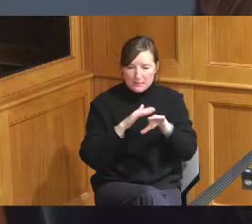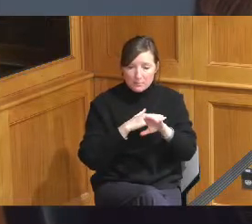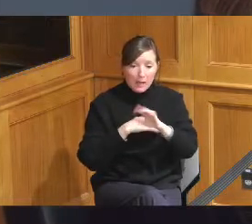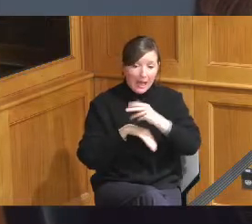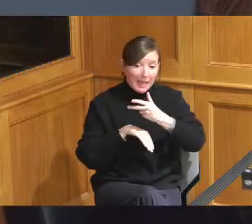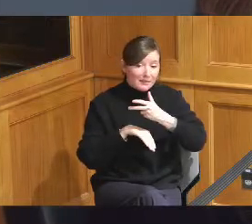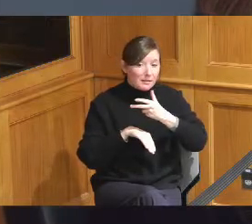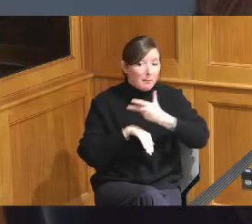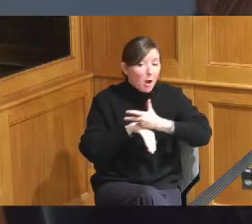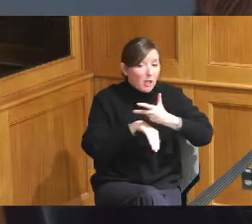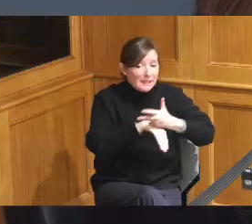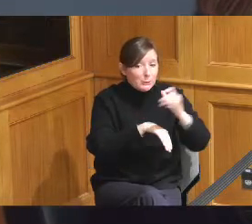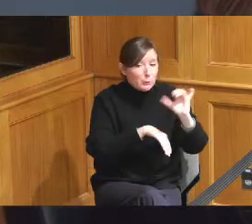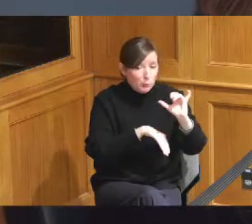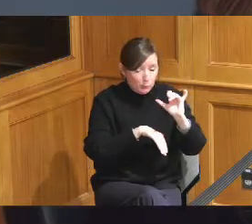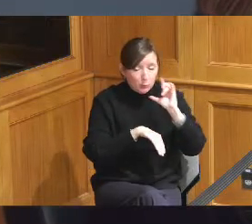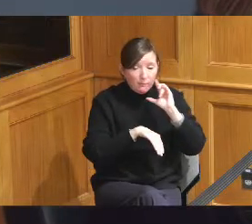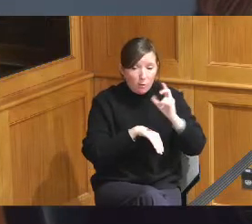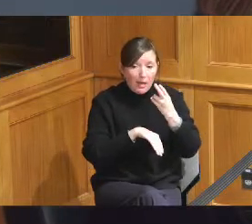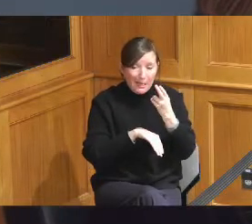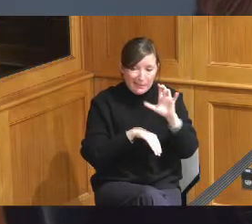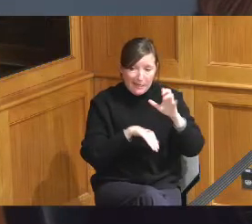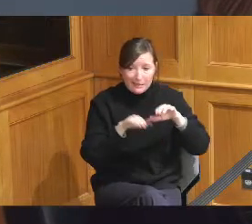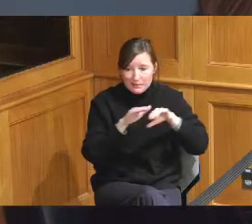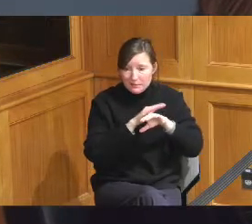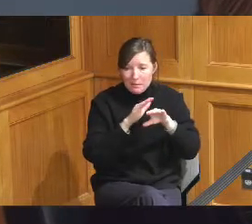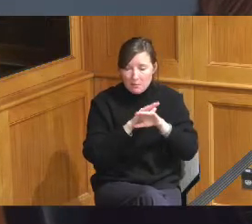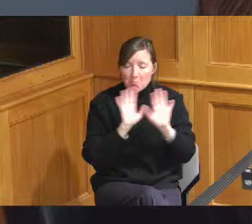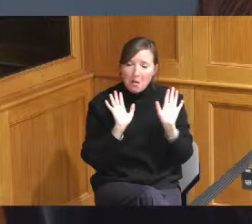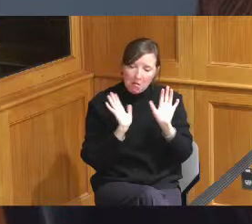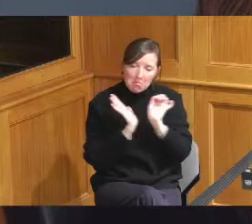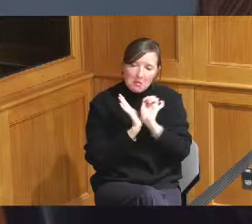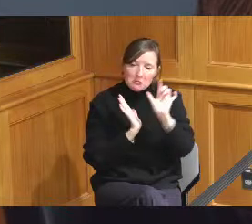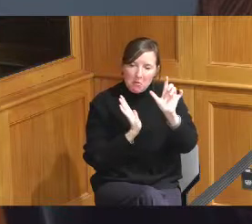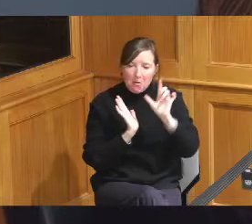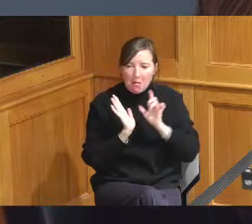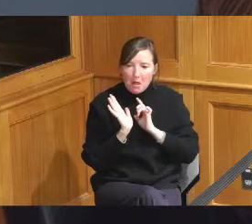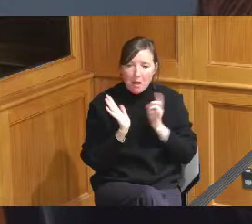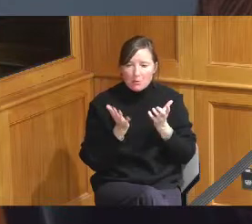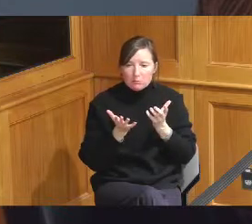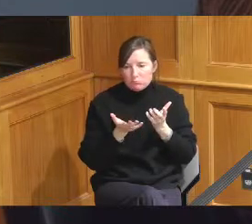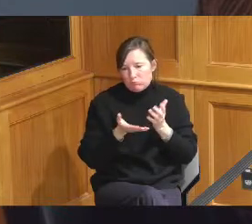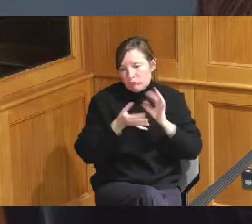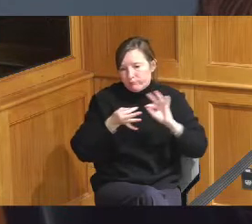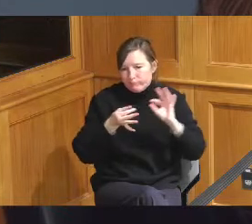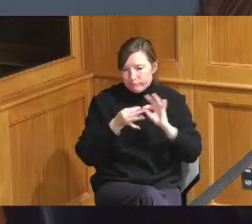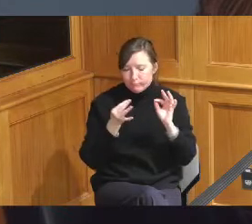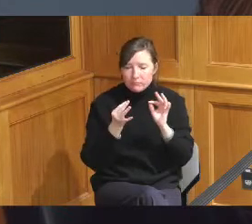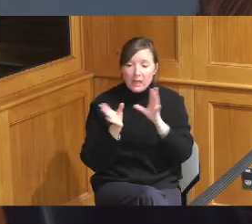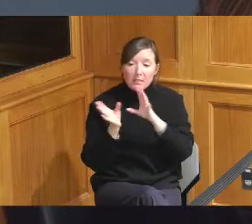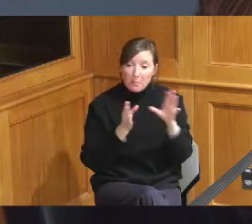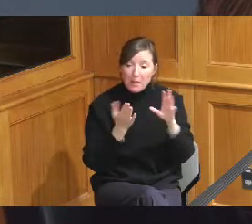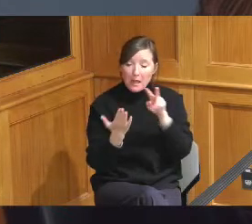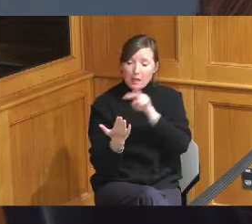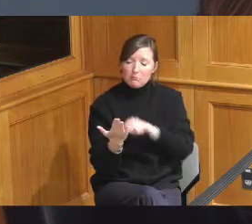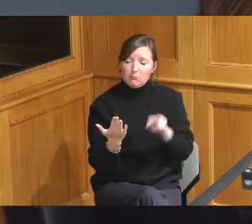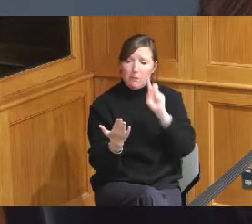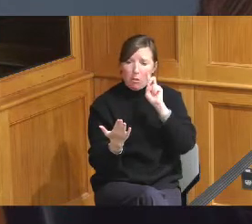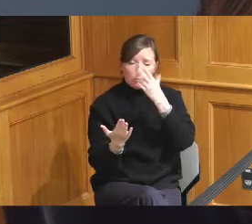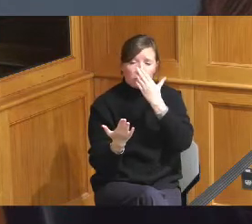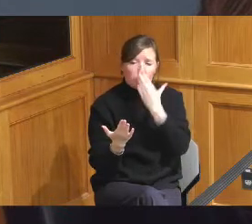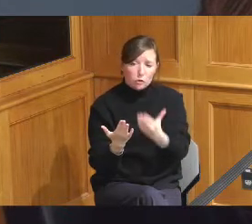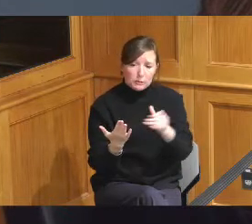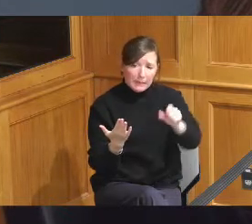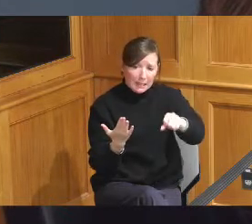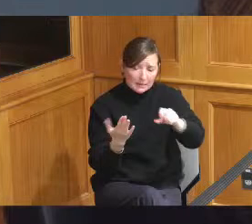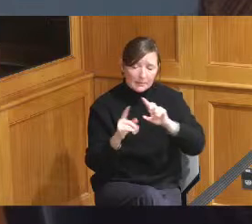handicapped accessibility. But that's all that I have at this time. The plan looks good. I'm